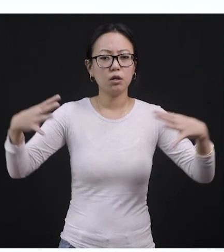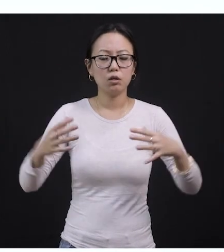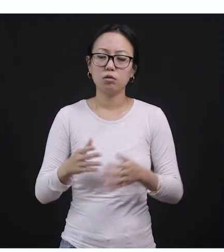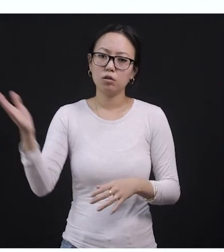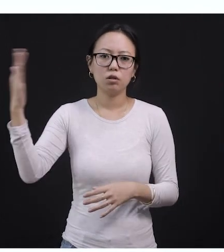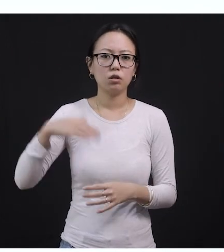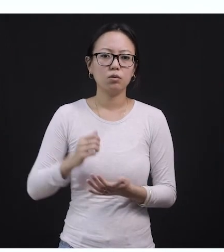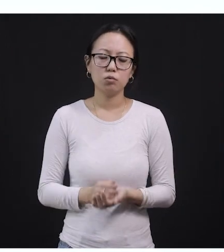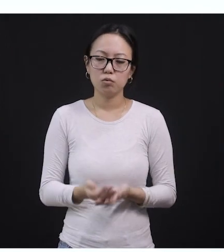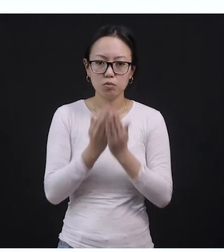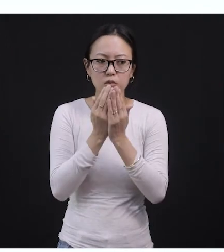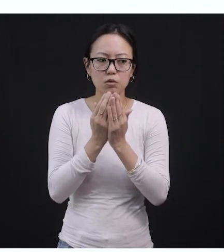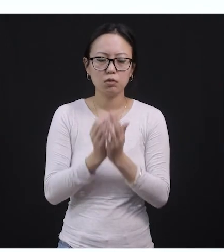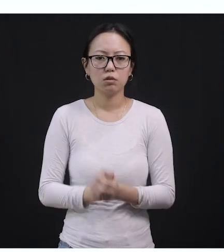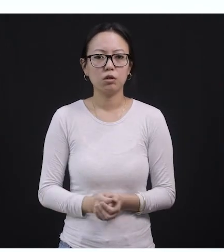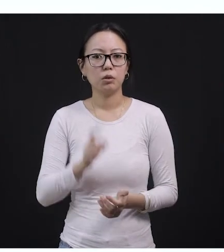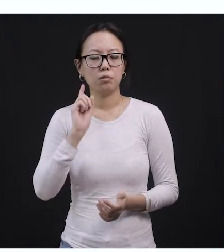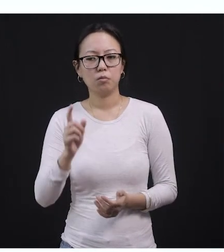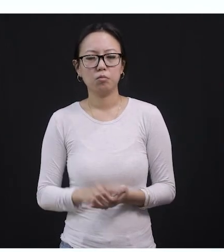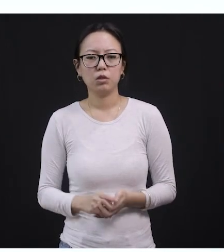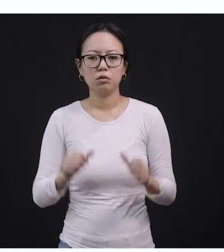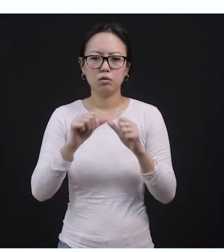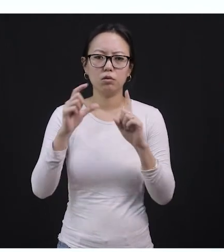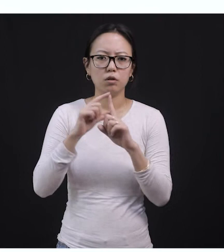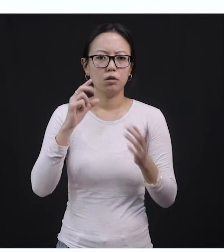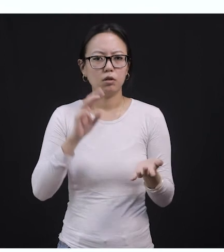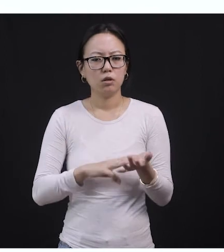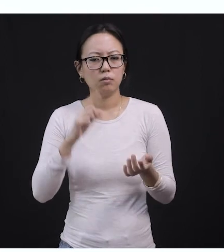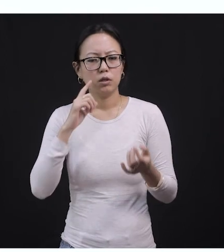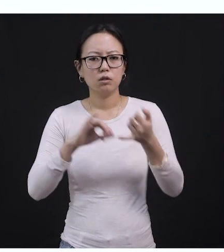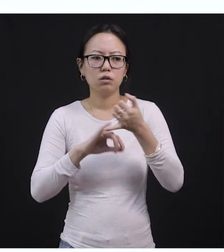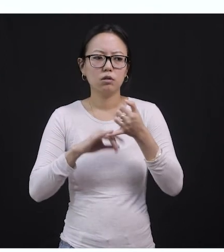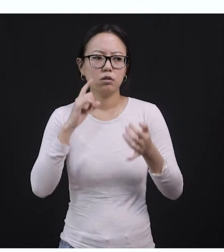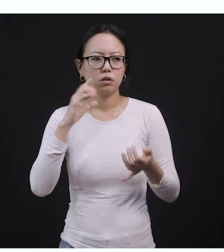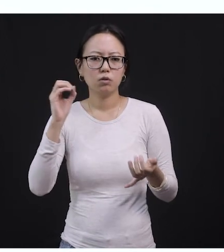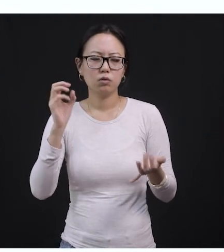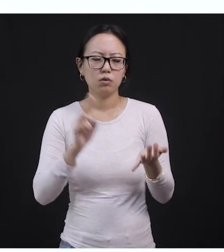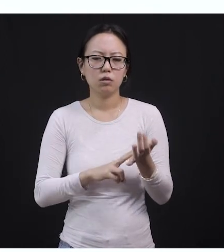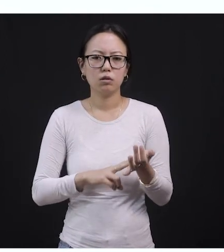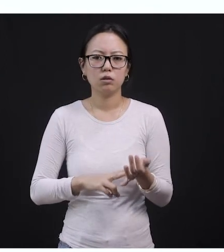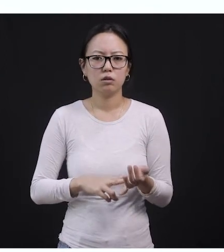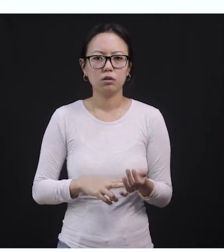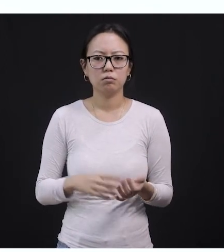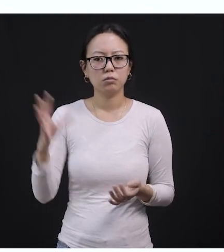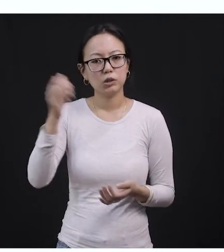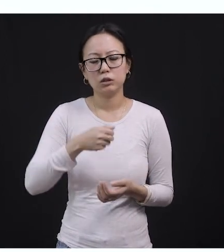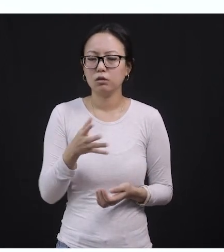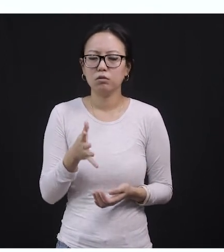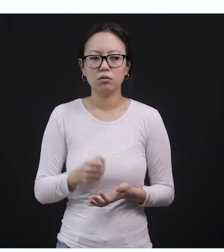Chinese pilgrim, he was also one of the um, person who studied from this university.